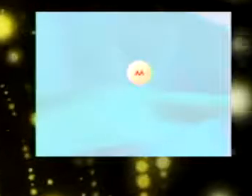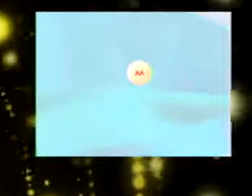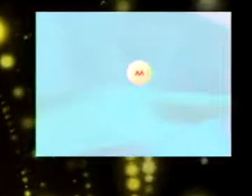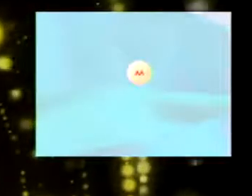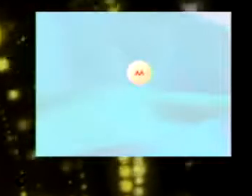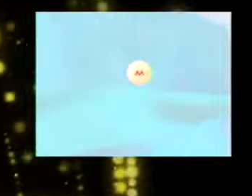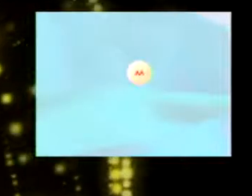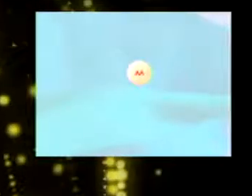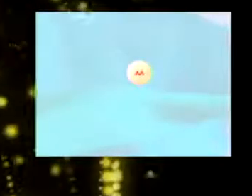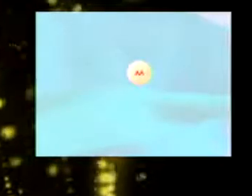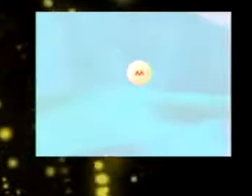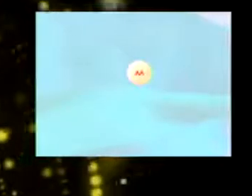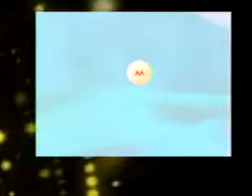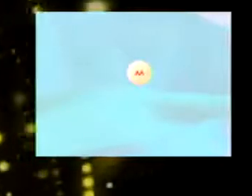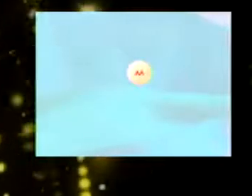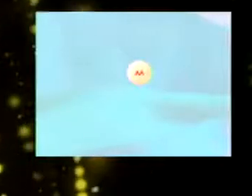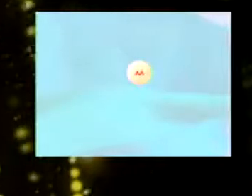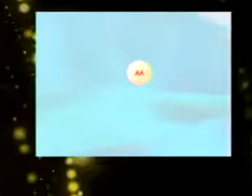Hello.